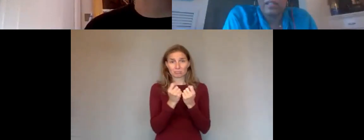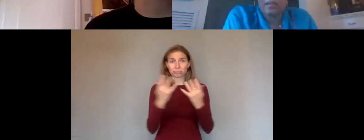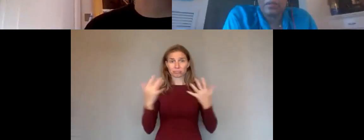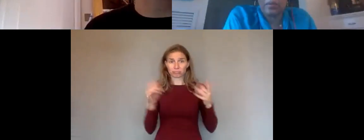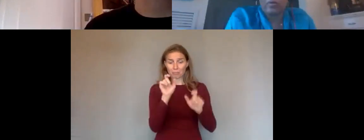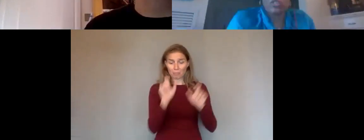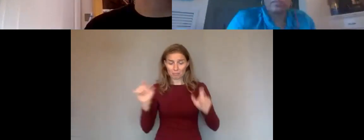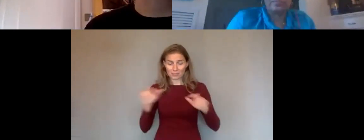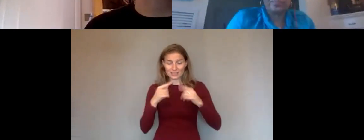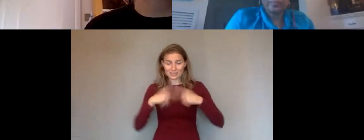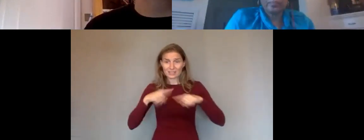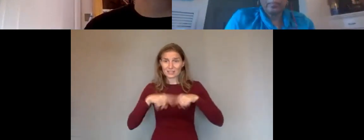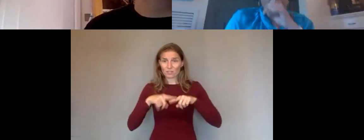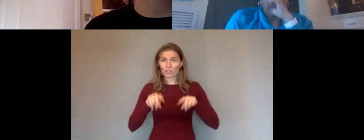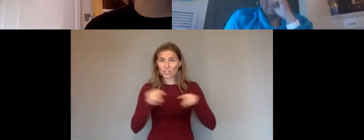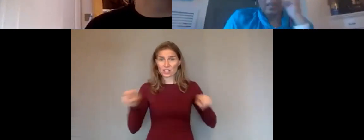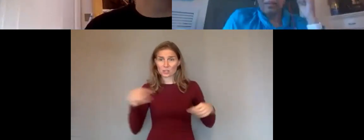of a systems approach.